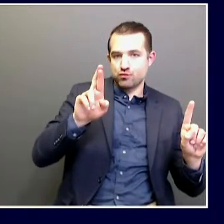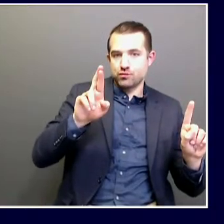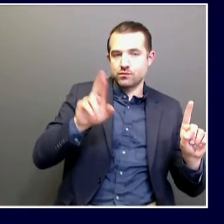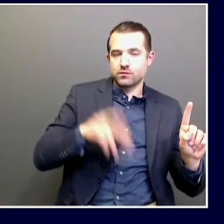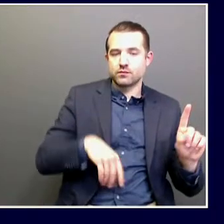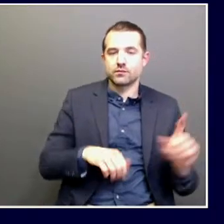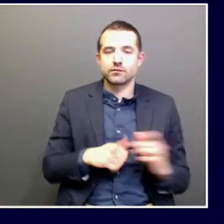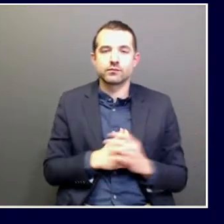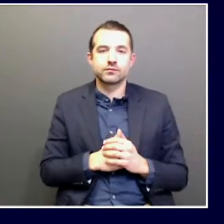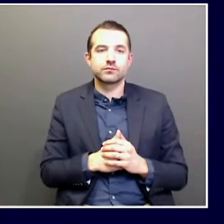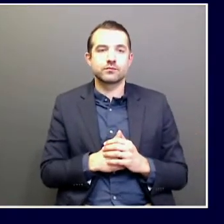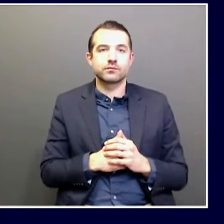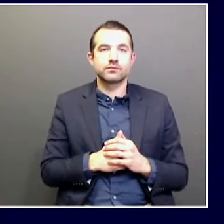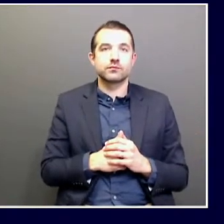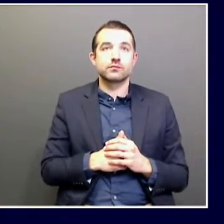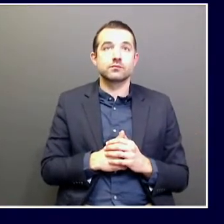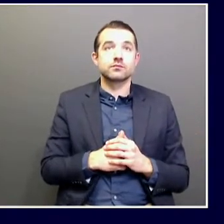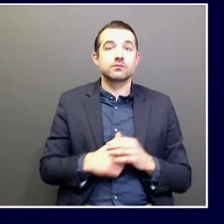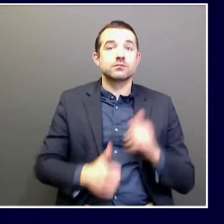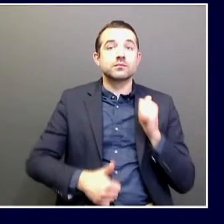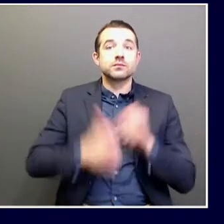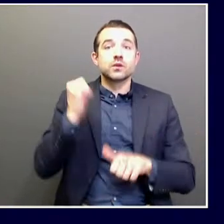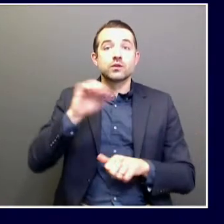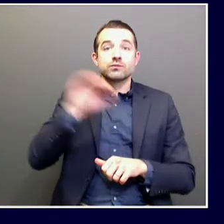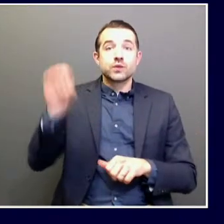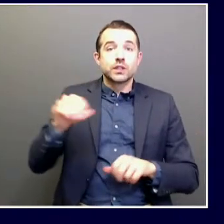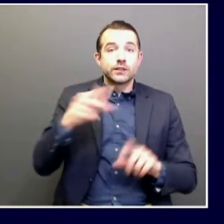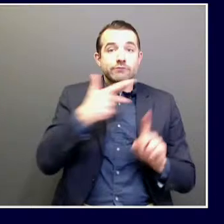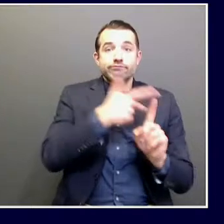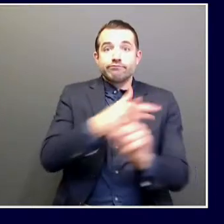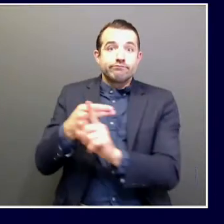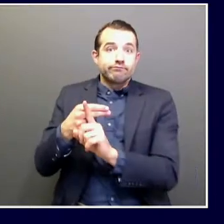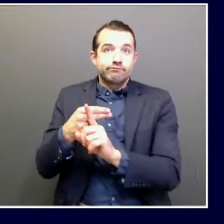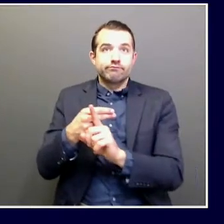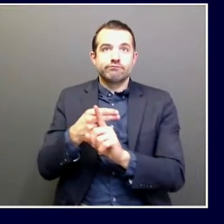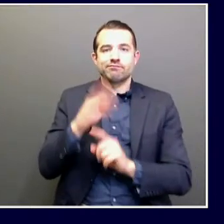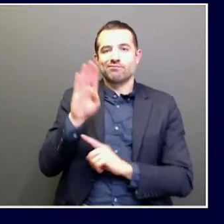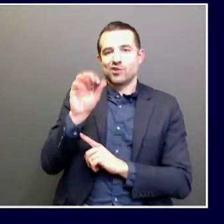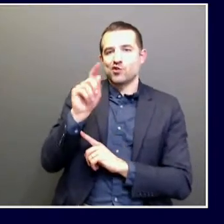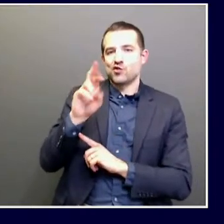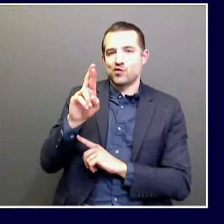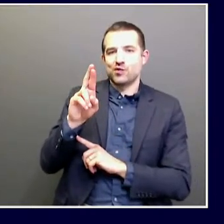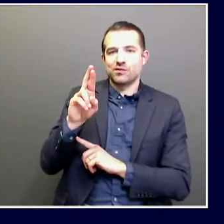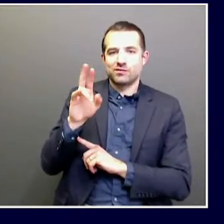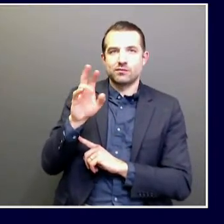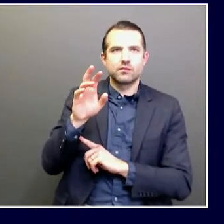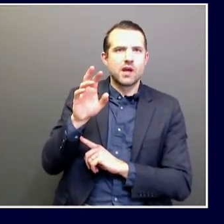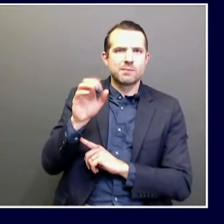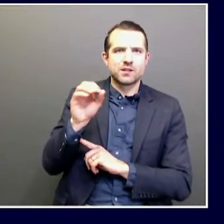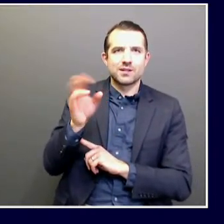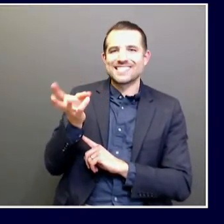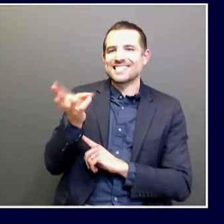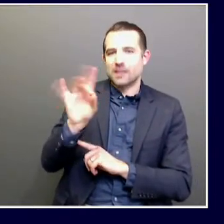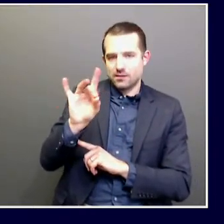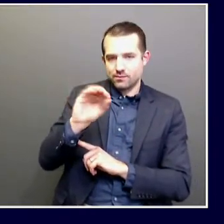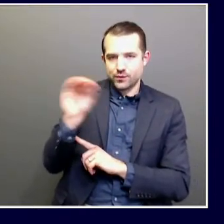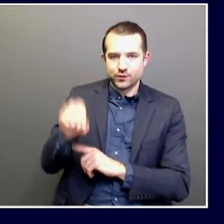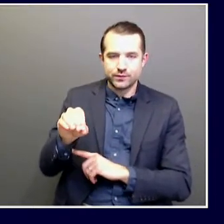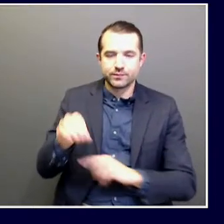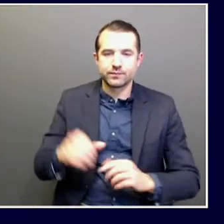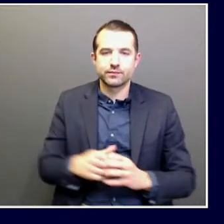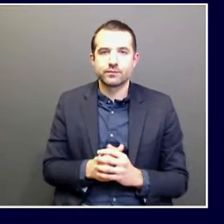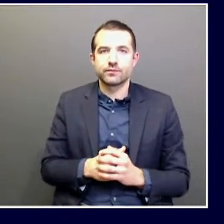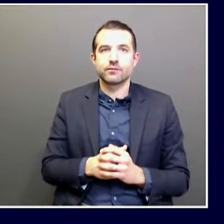as a state right now, about 68% of them are boosters. These are good numbers.